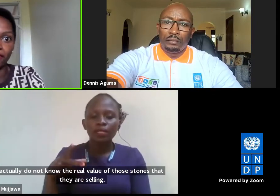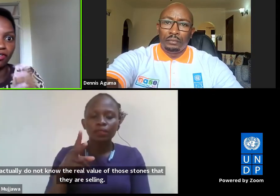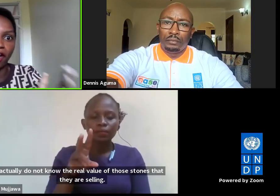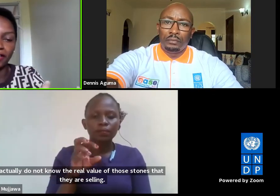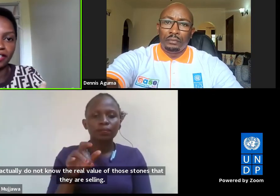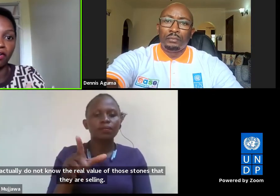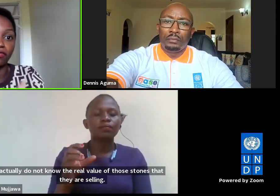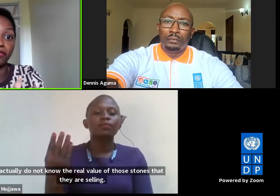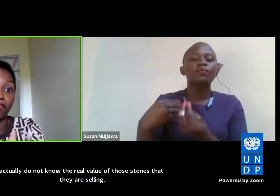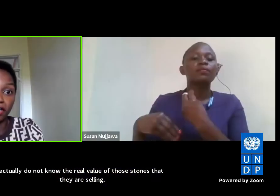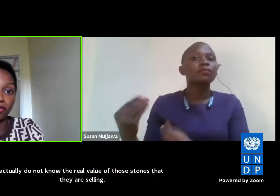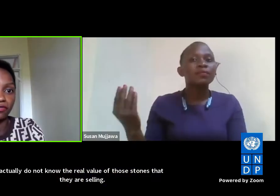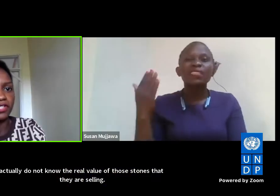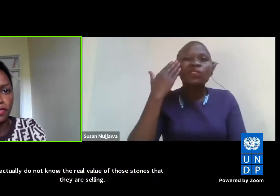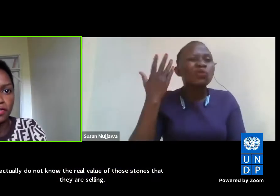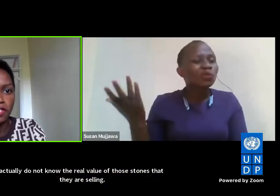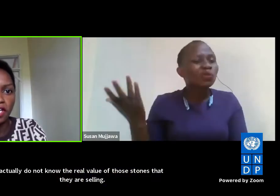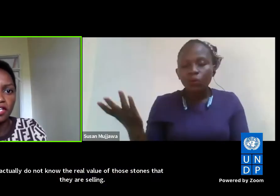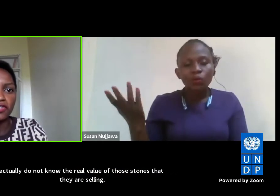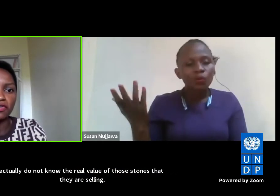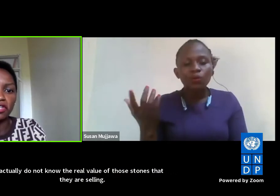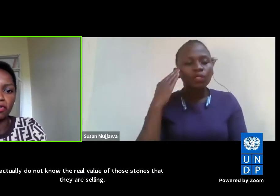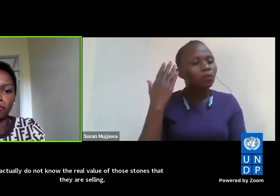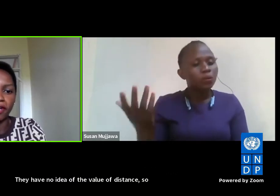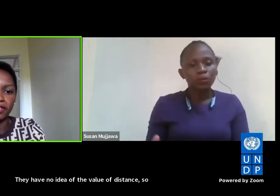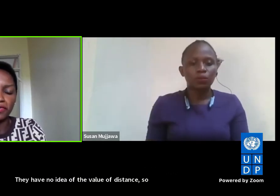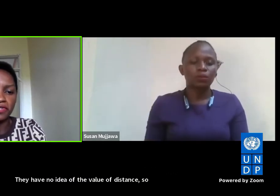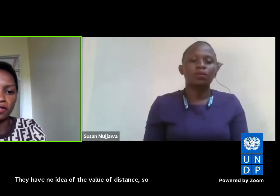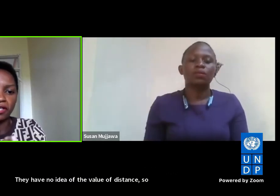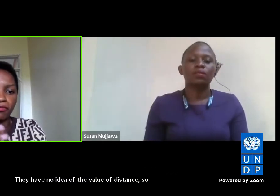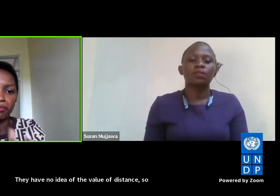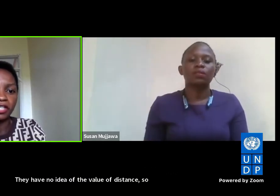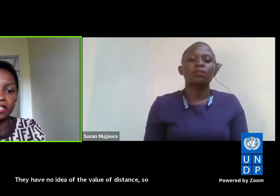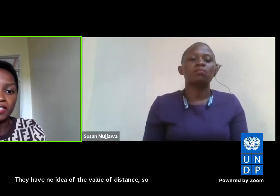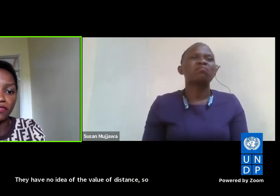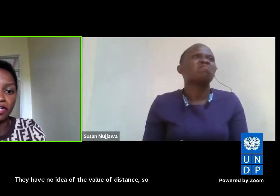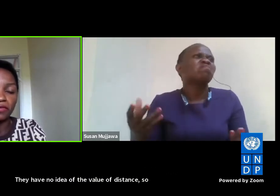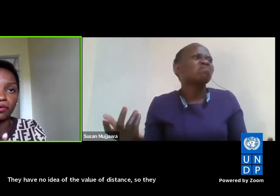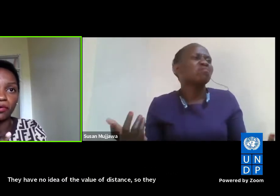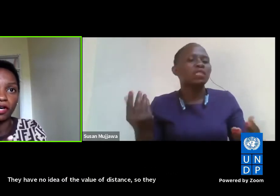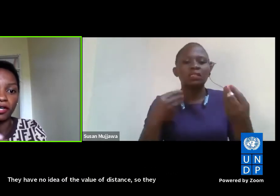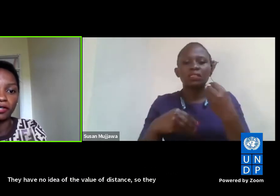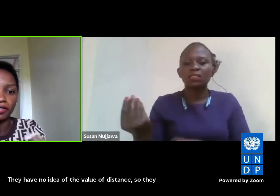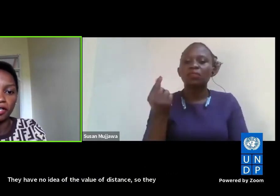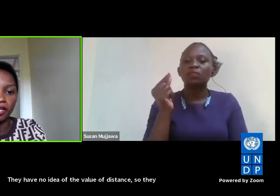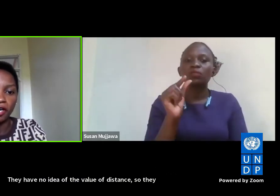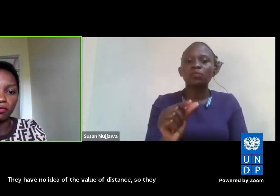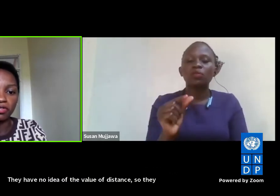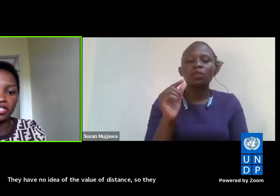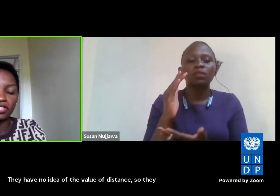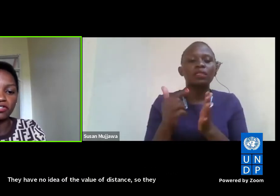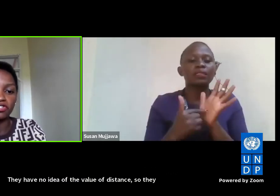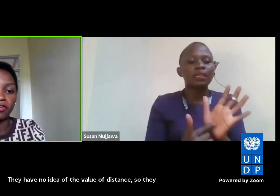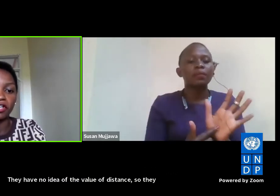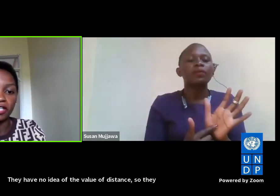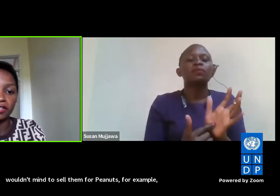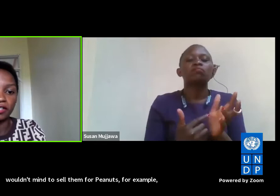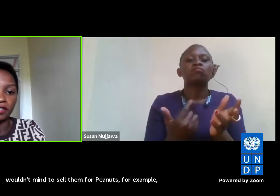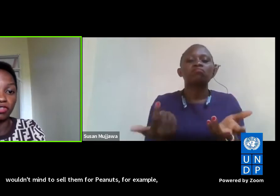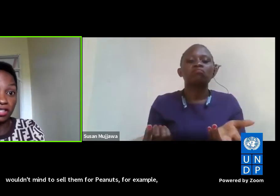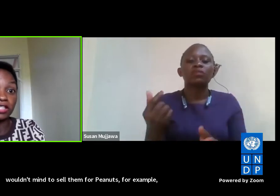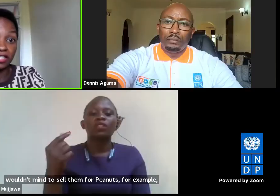They have no idea of the value of the stones. So they wouldn't mind to sell them for peanuts. For example, a quarter a